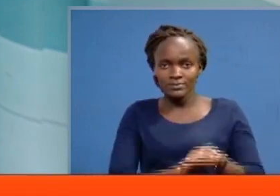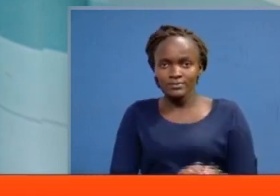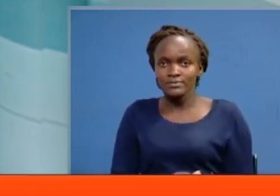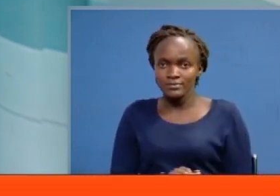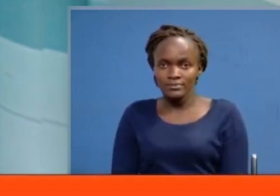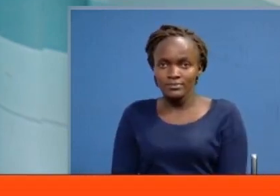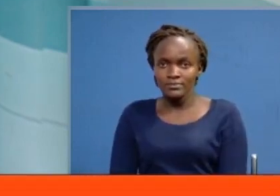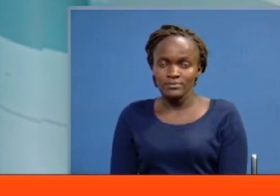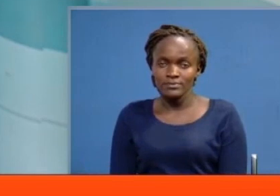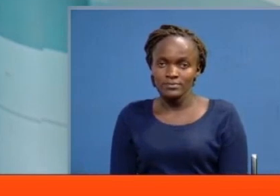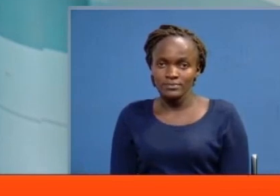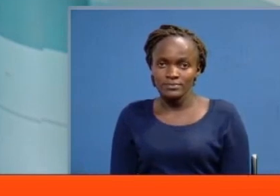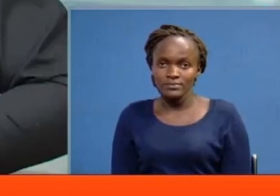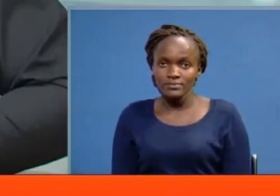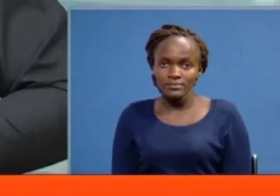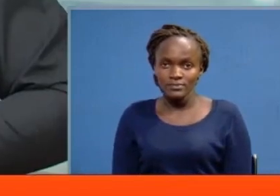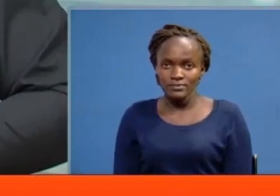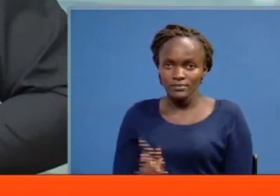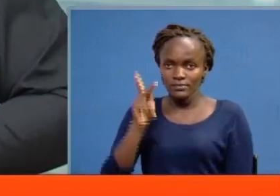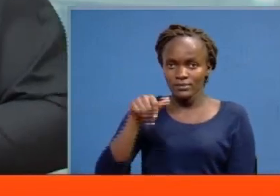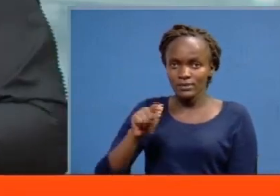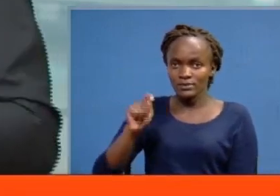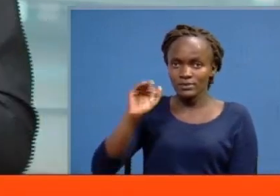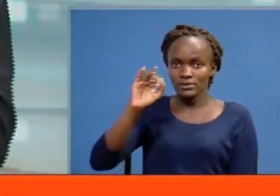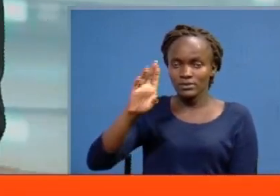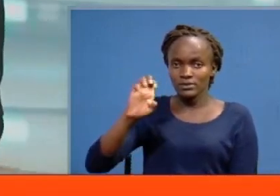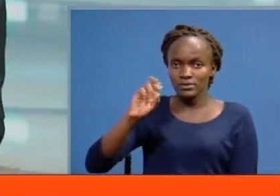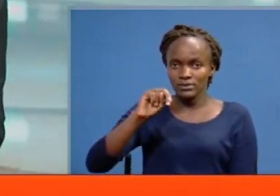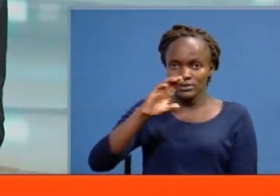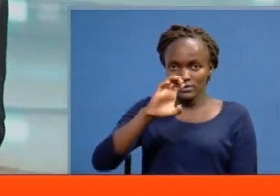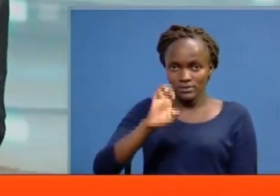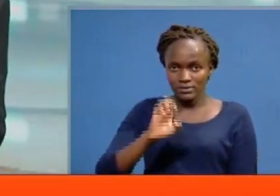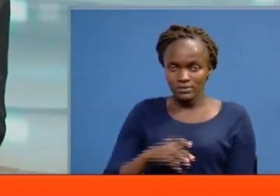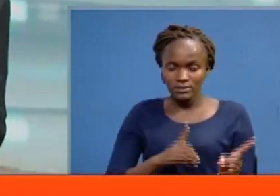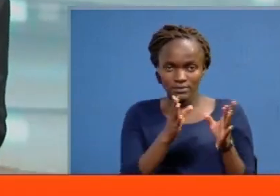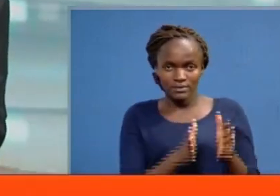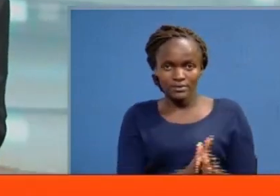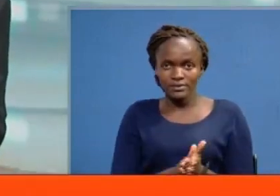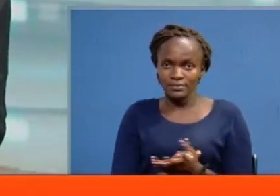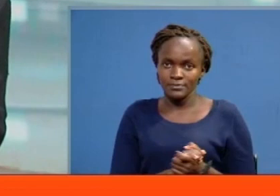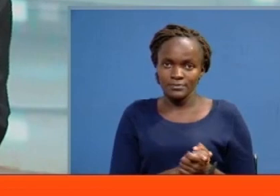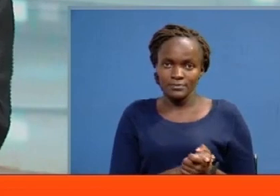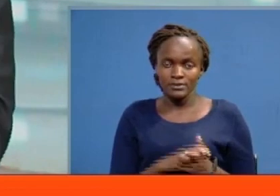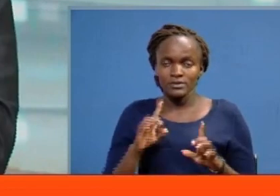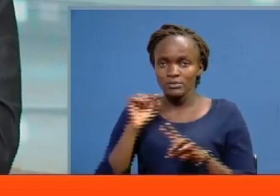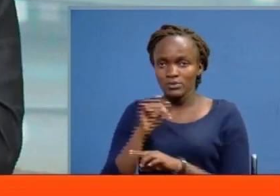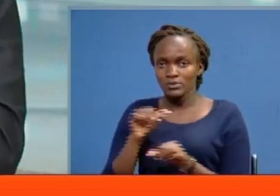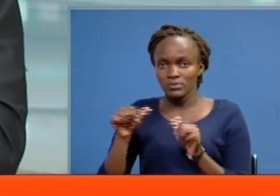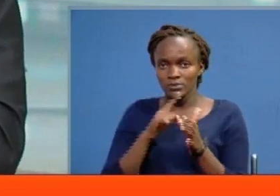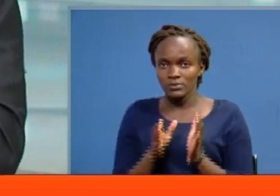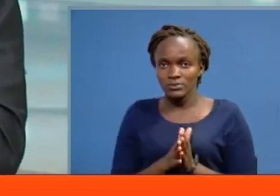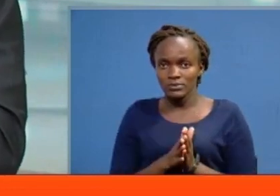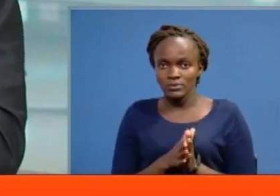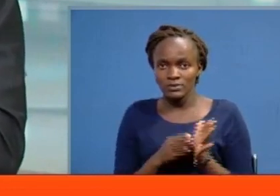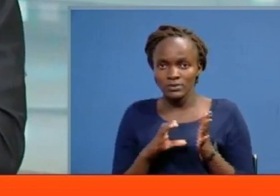great. Patience Atsango, Brand and Strategy Director at Digitech Brands, speaking to us today about